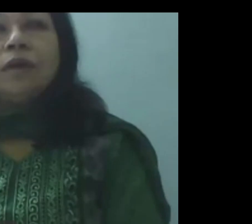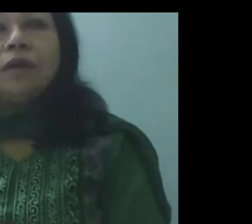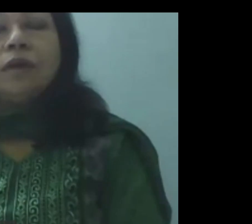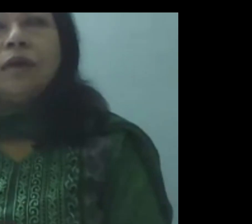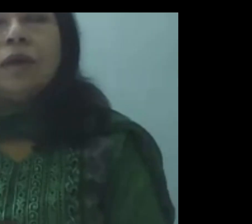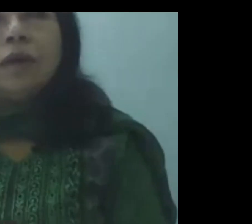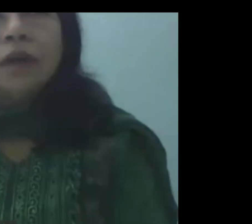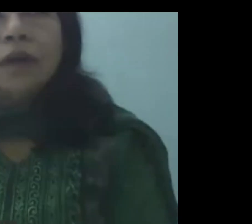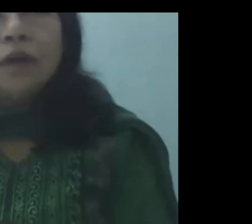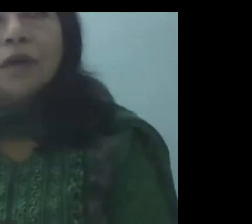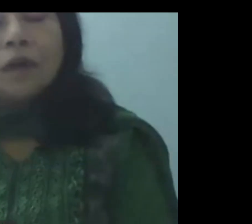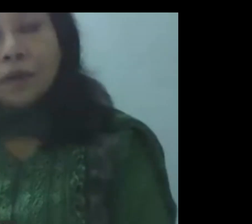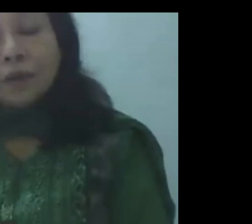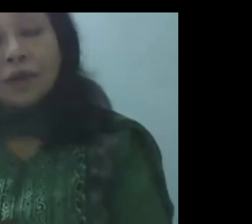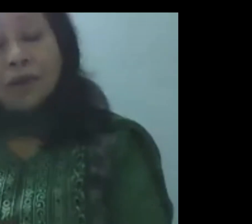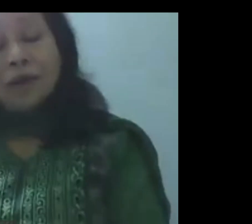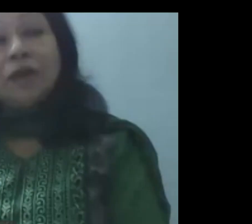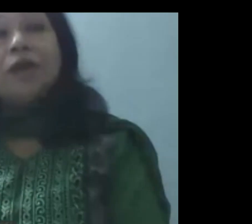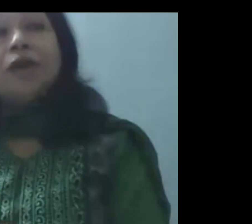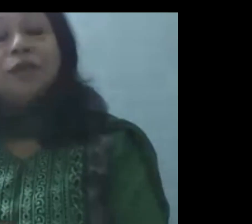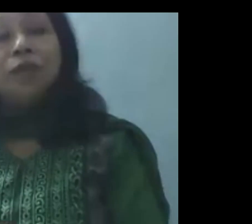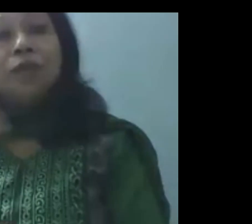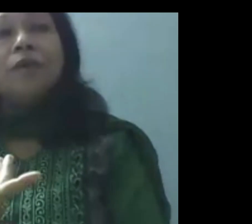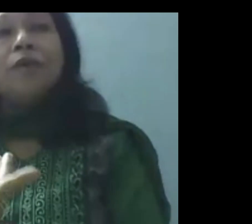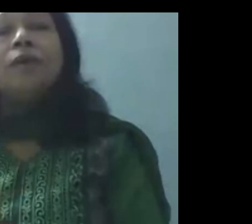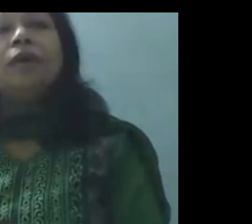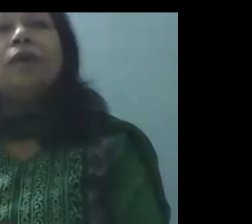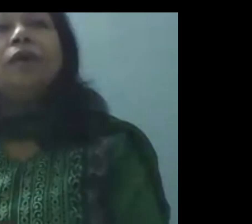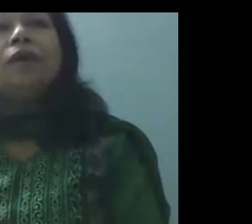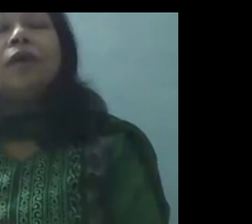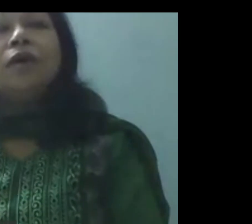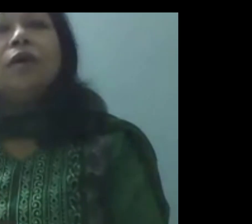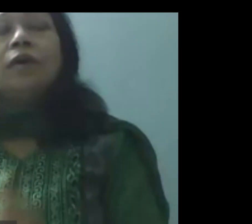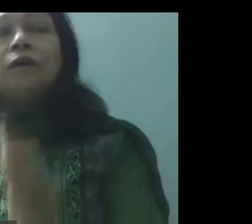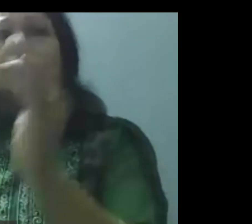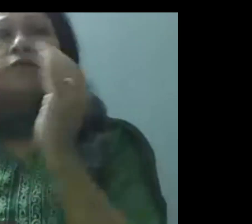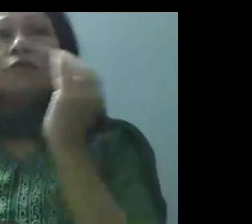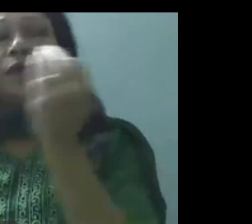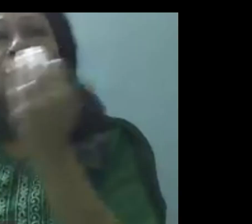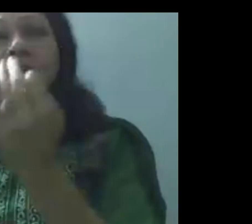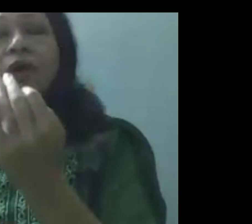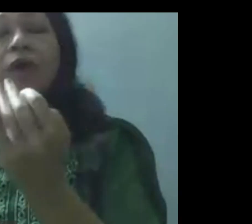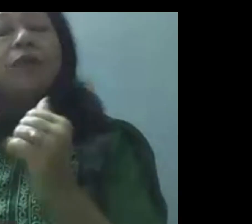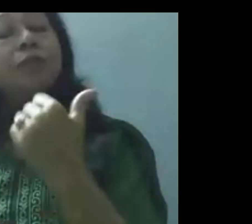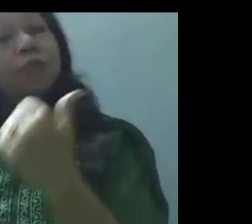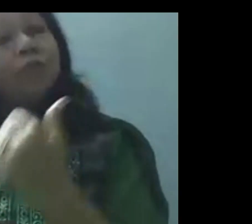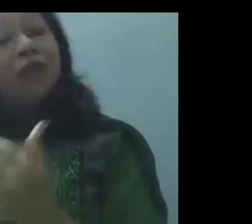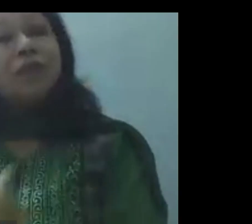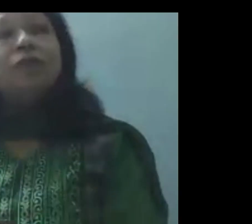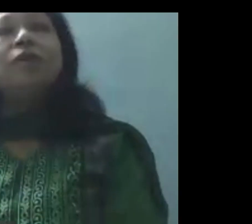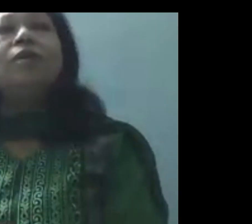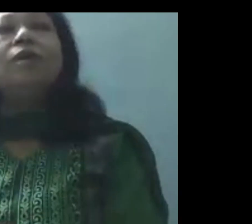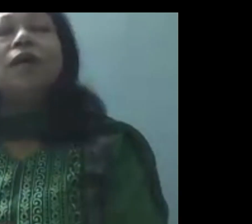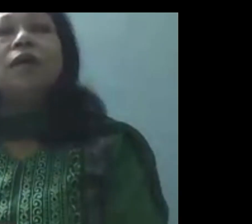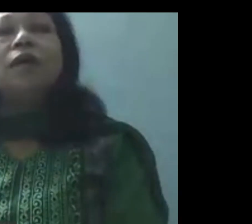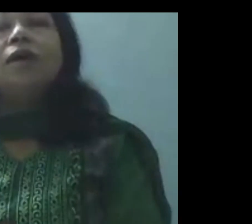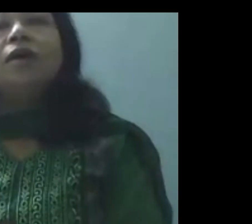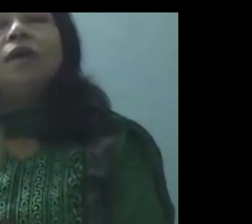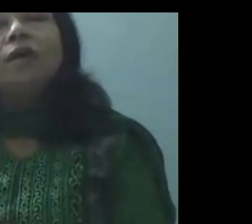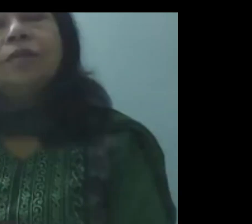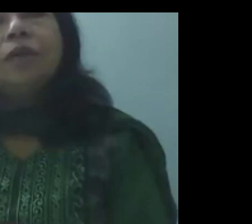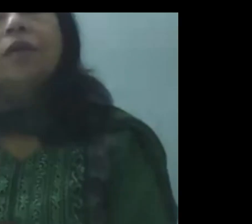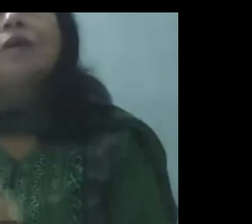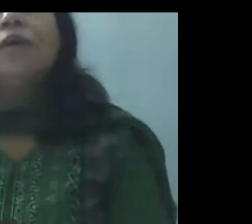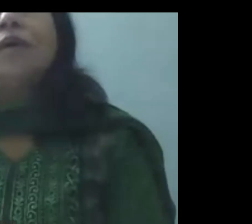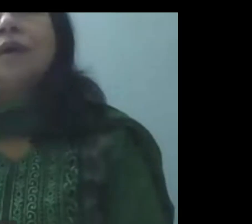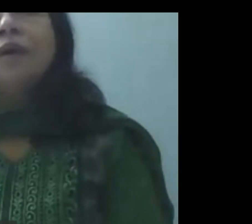I'm lucky to have an open family, open-minded family. I have a car and so on,